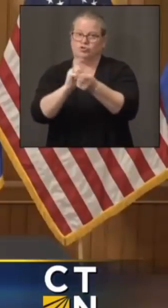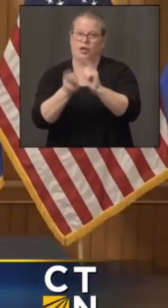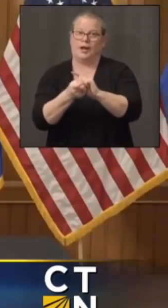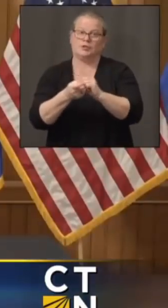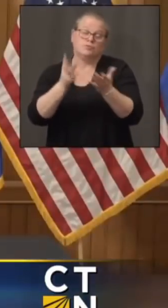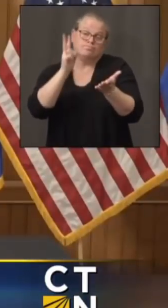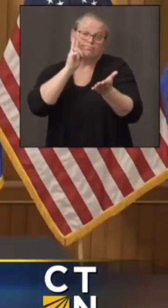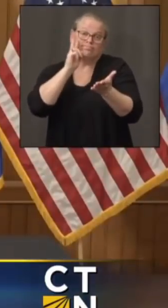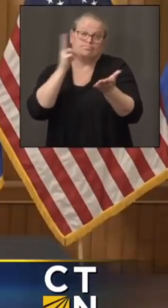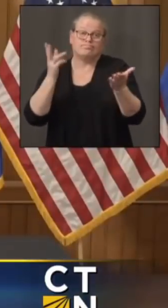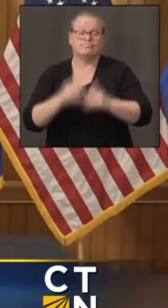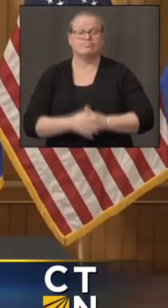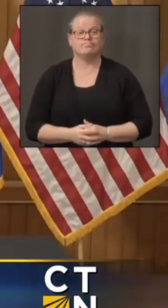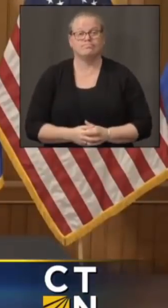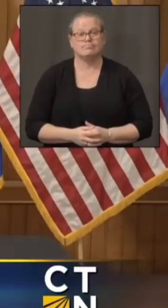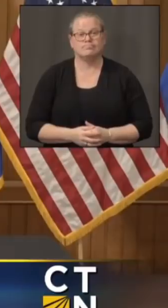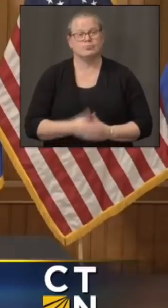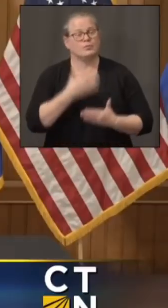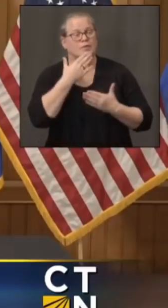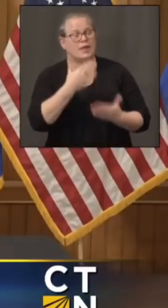News 8.